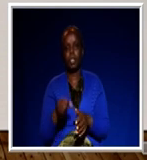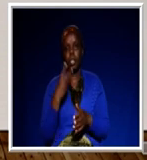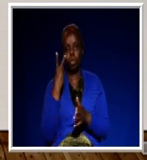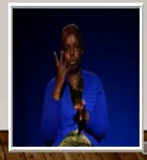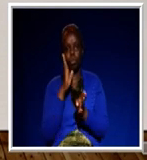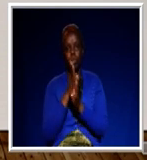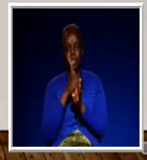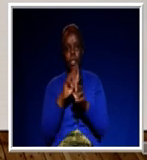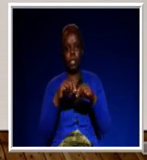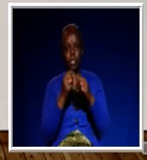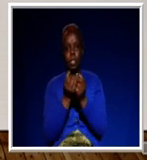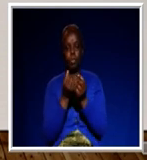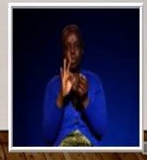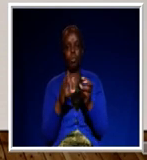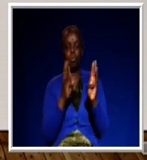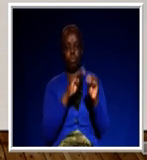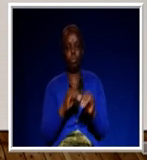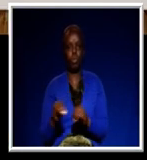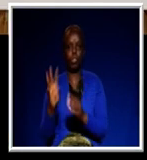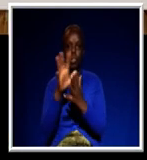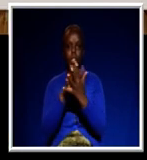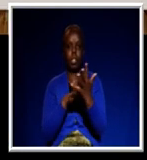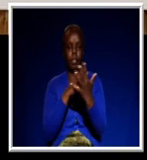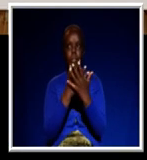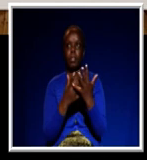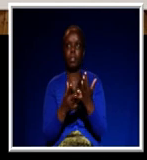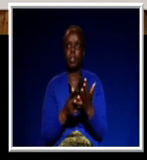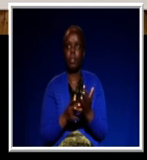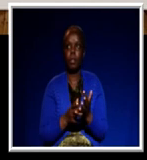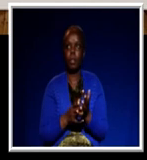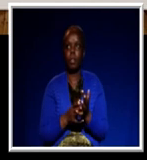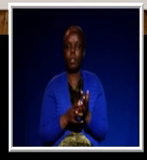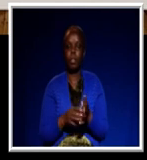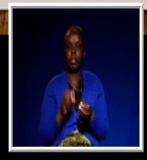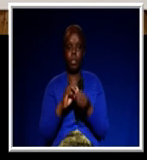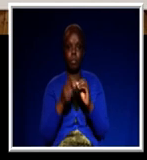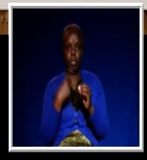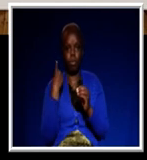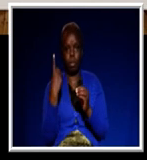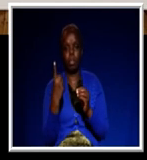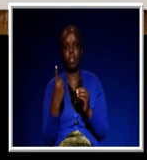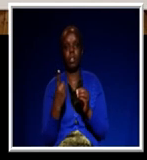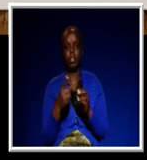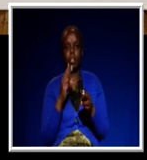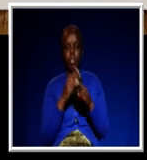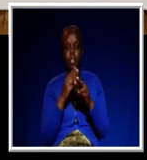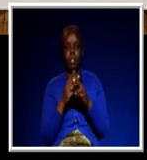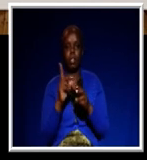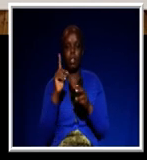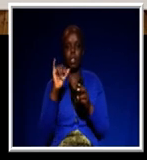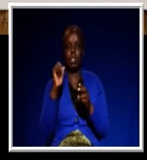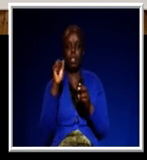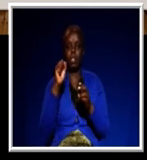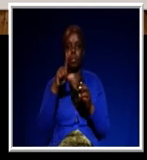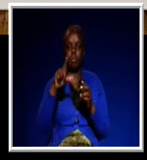major types of motion graphs. One of them is called